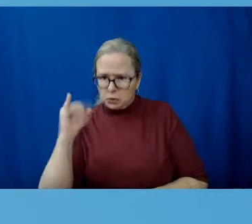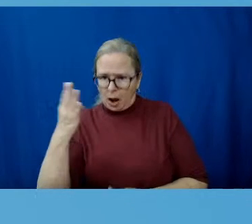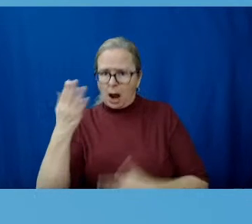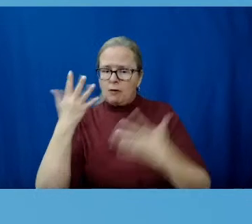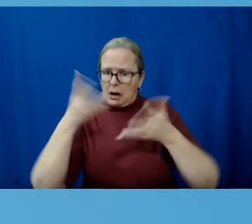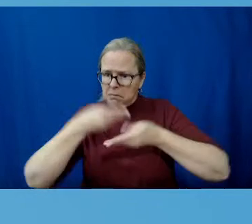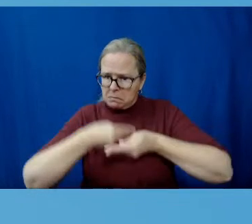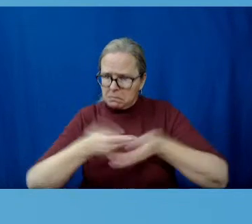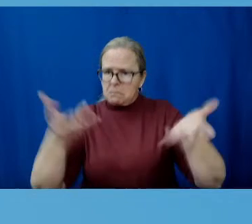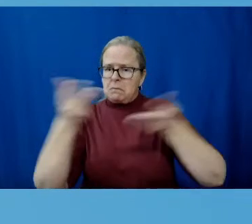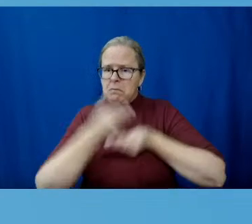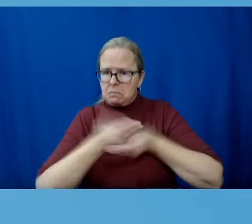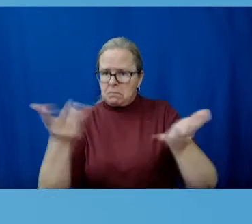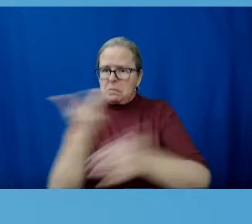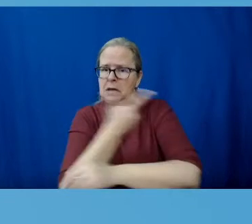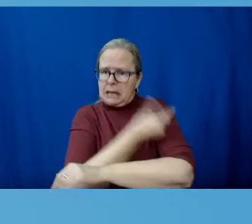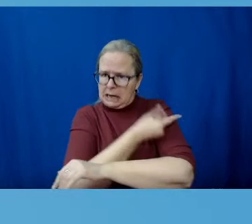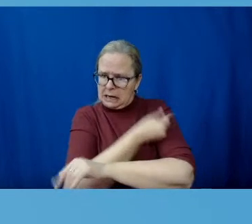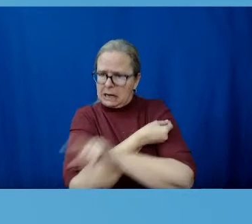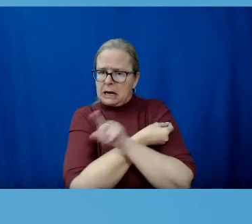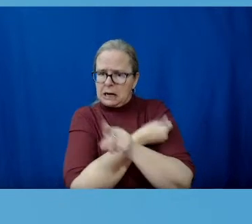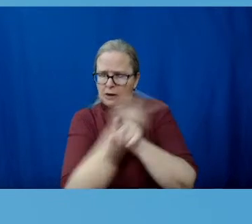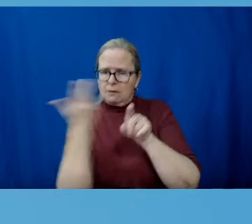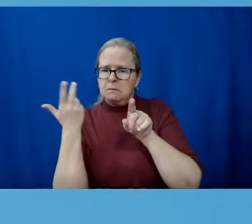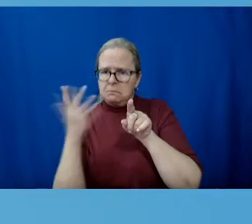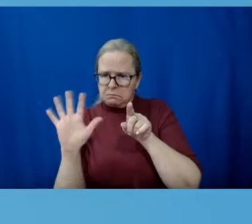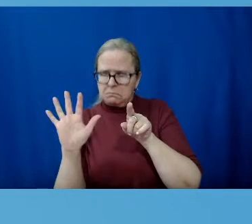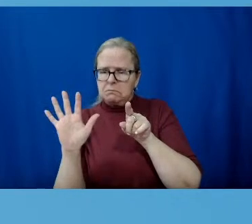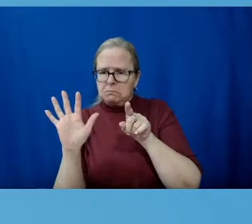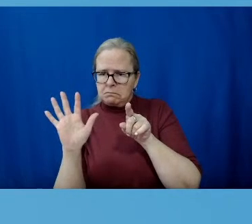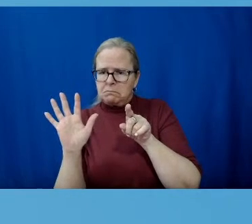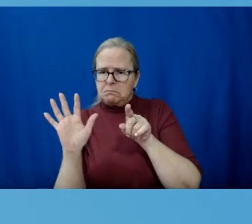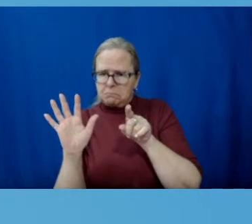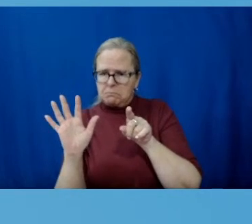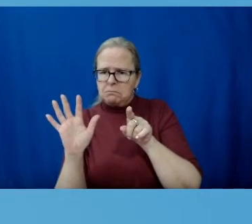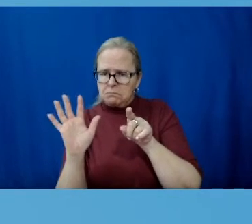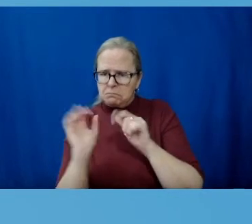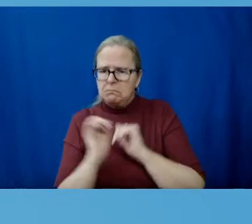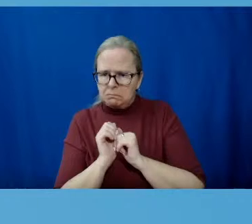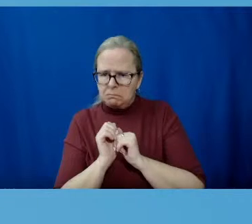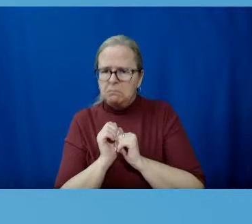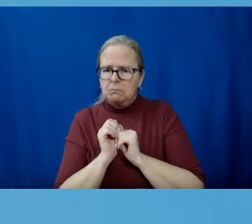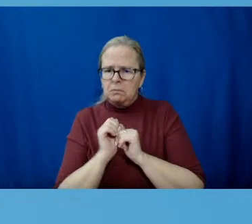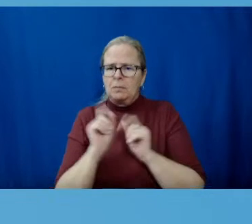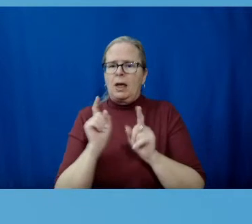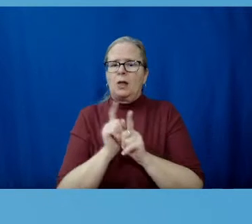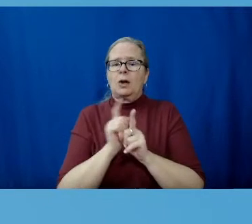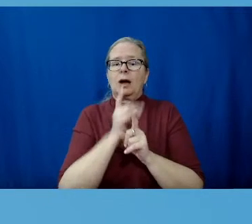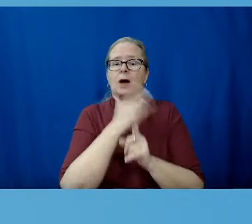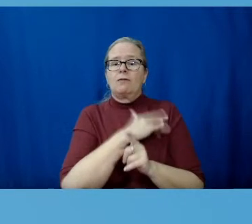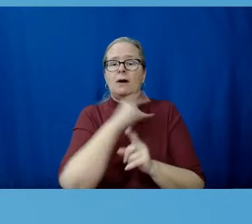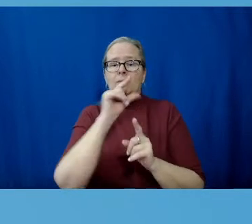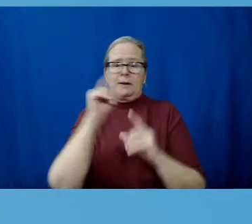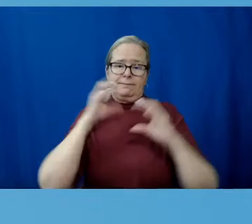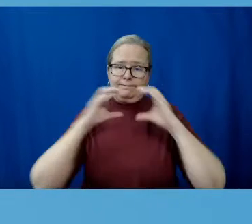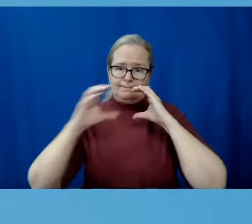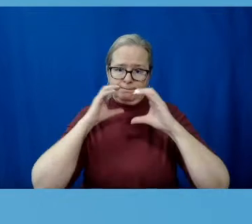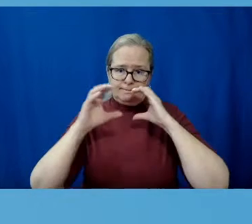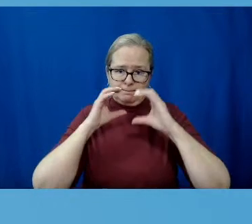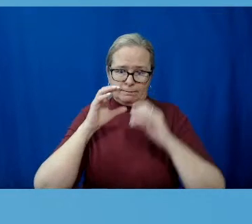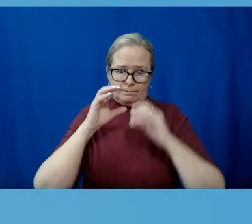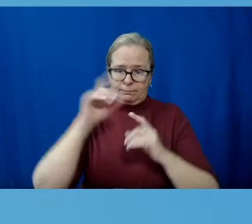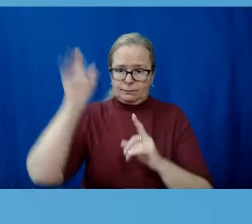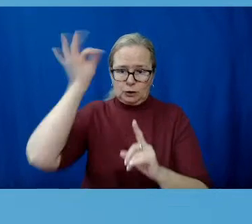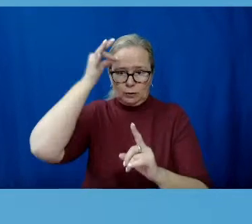they're also responsible for testing, and they're also responsible for communication around vaccines, which they